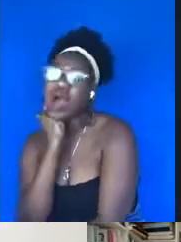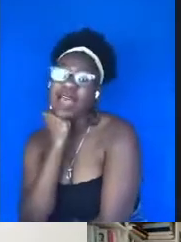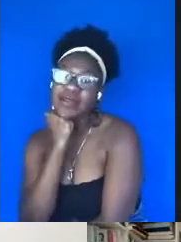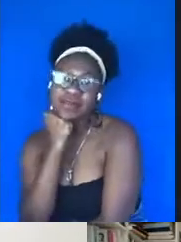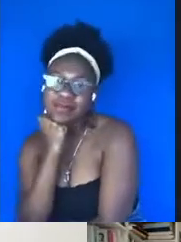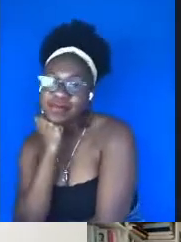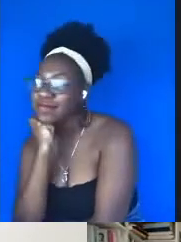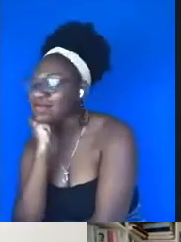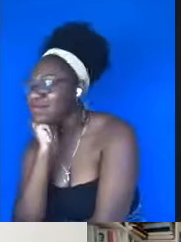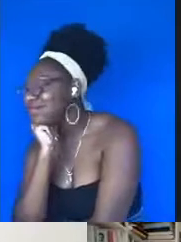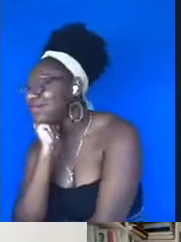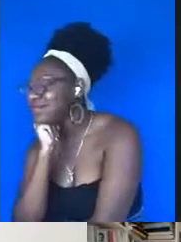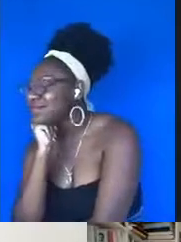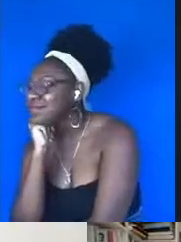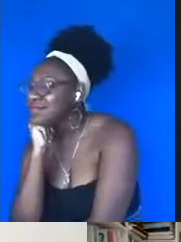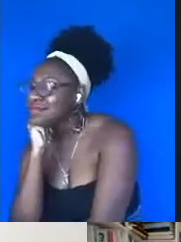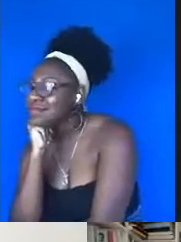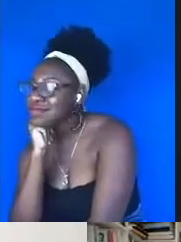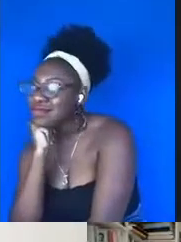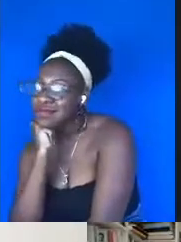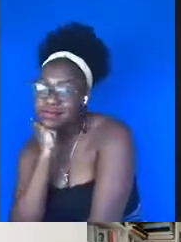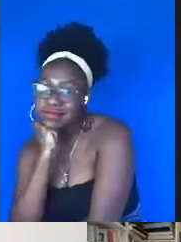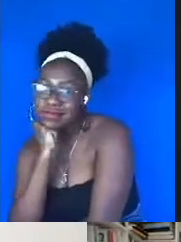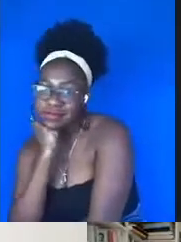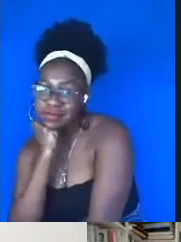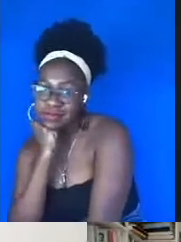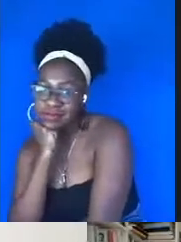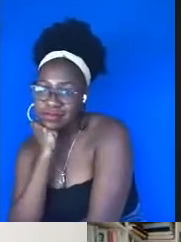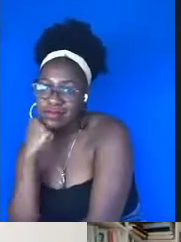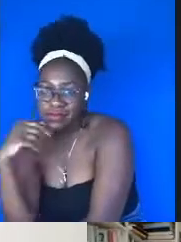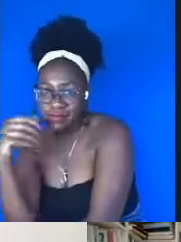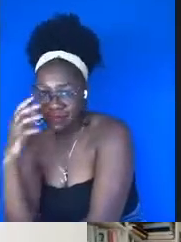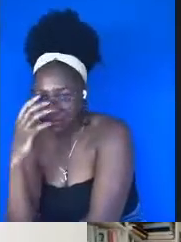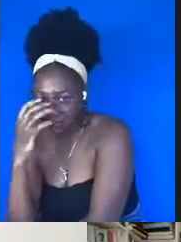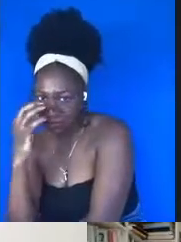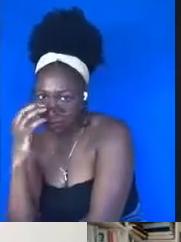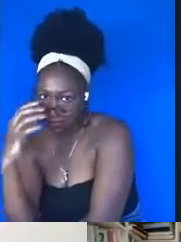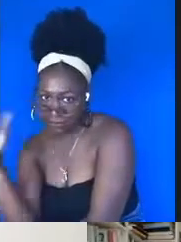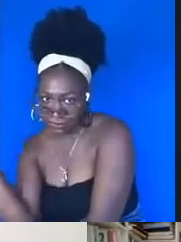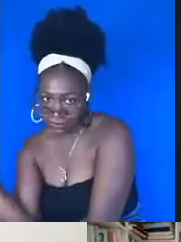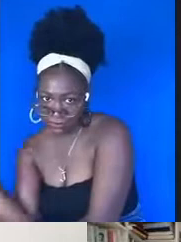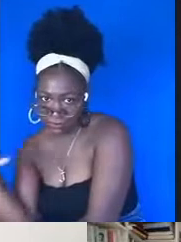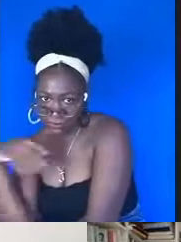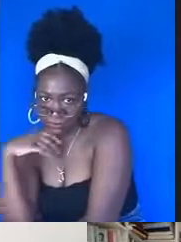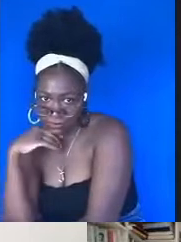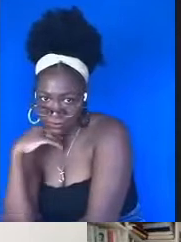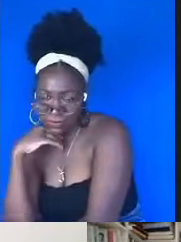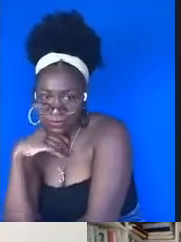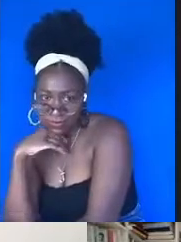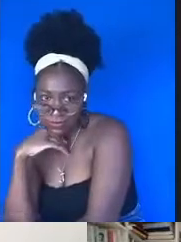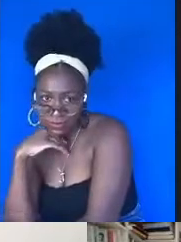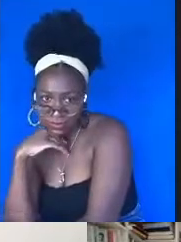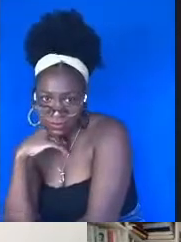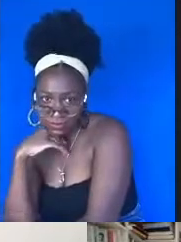Killing swine. Sister, and you? A sailor's wife had chestnuts in her lap and munched